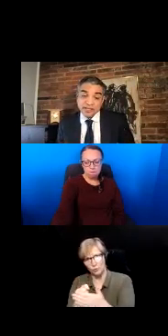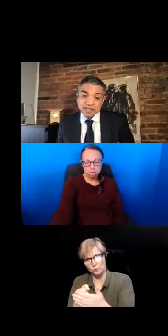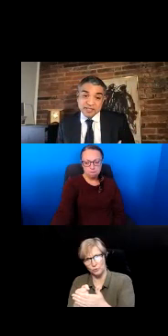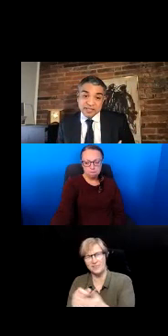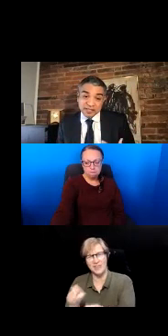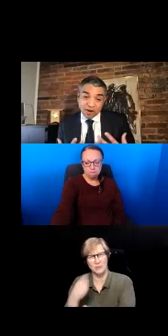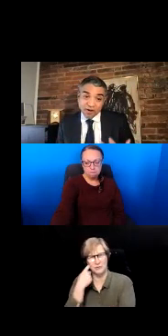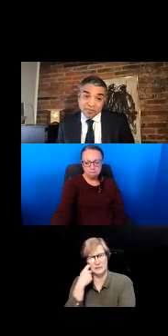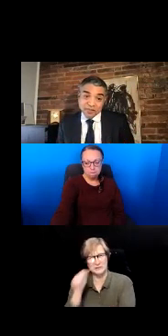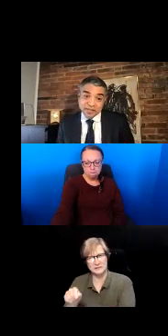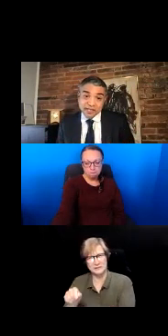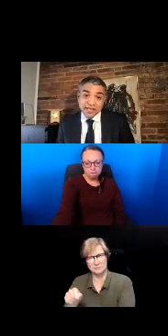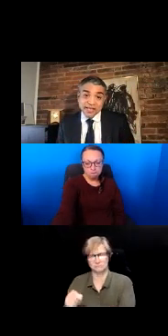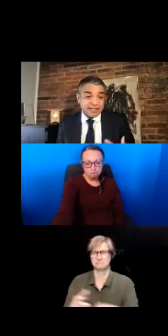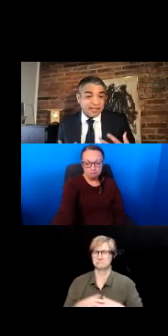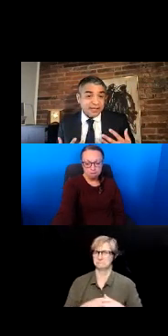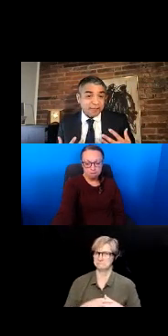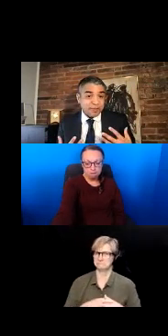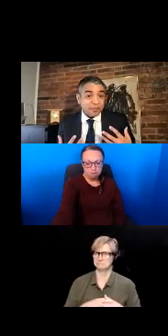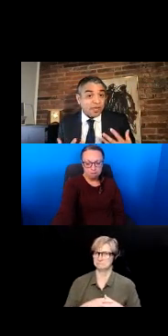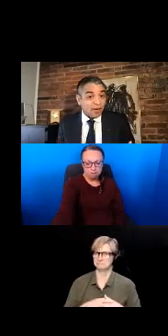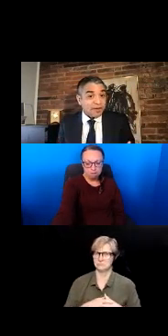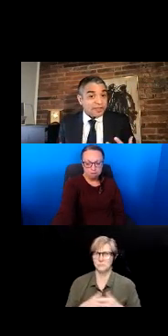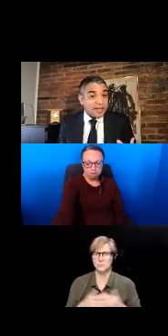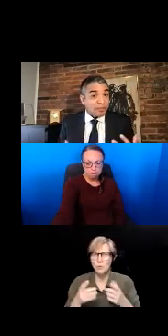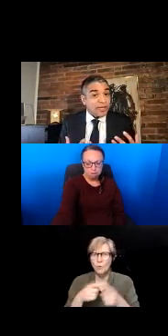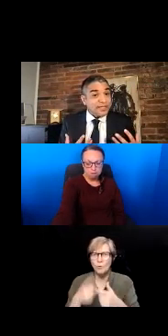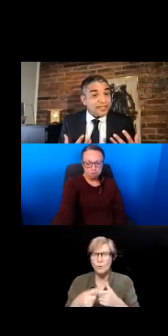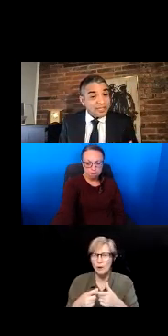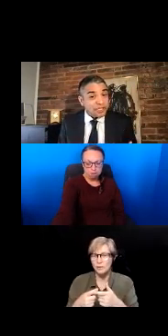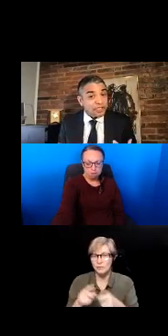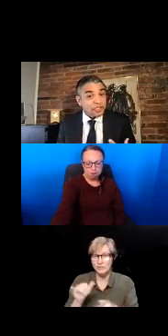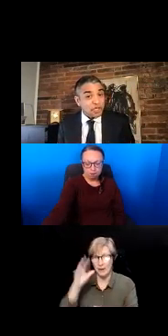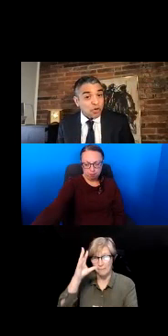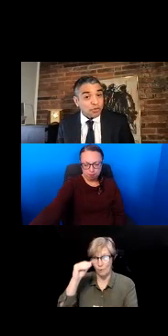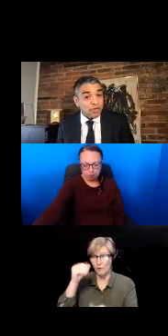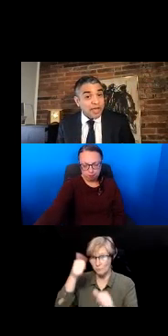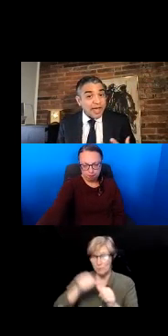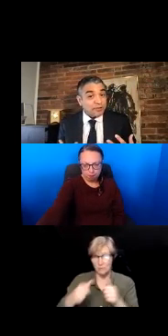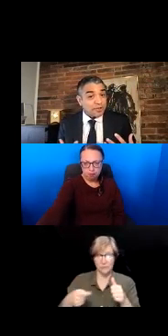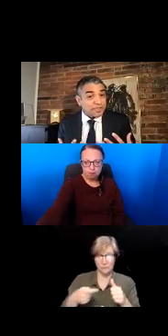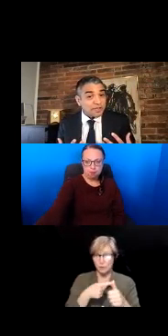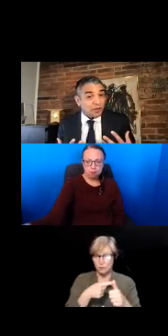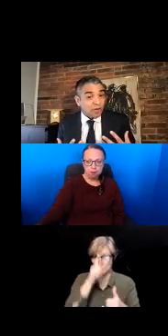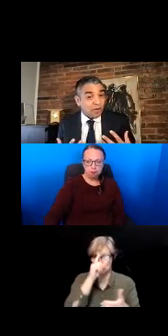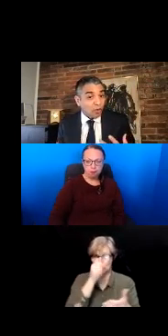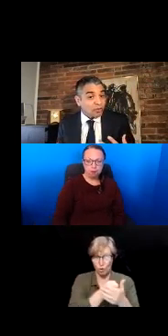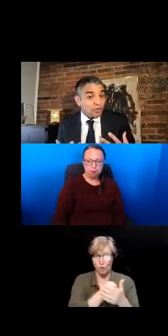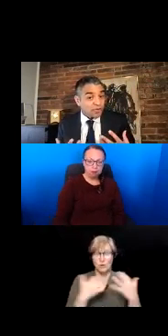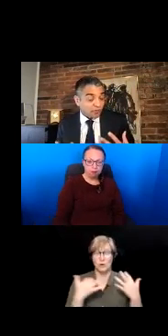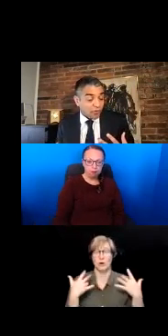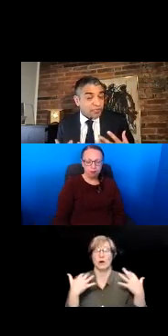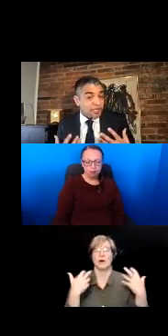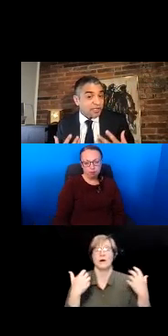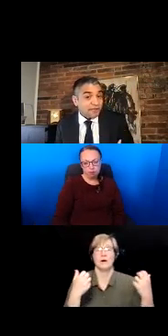is that this is an argument that the recovery that boy had initially shown after his